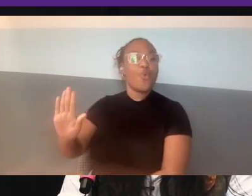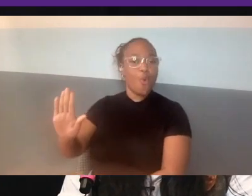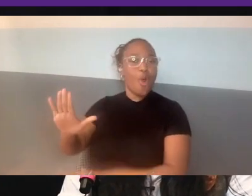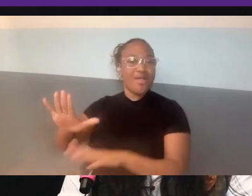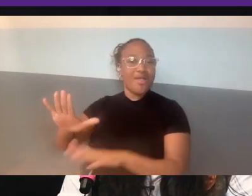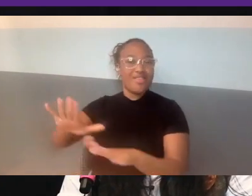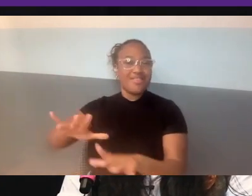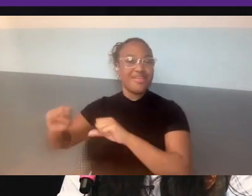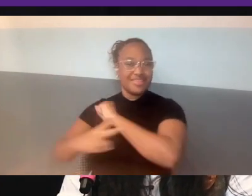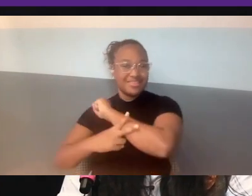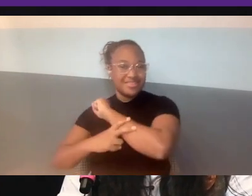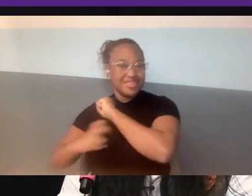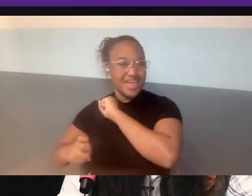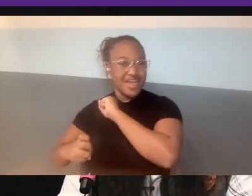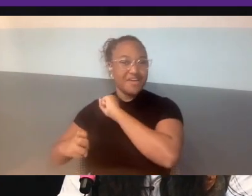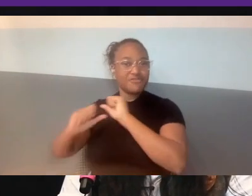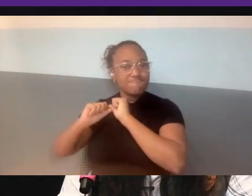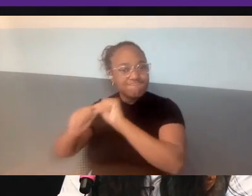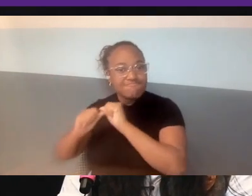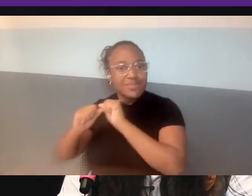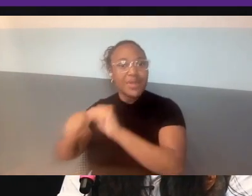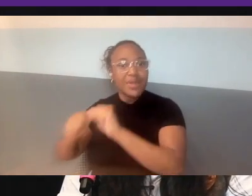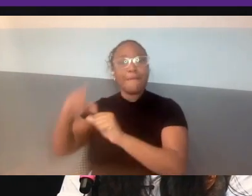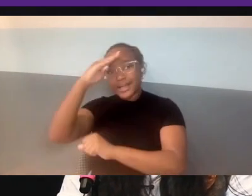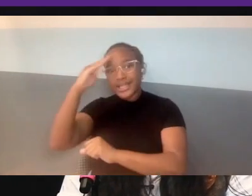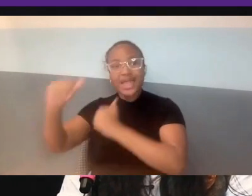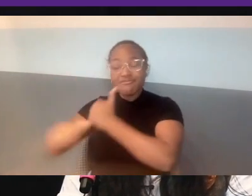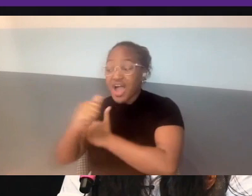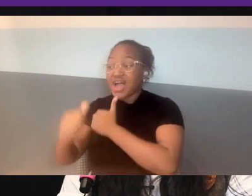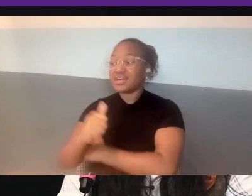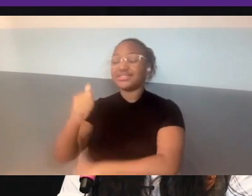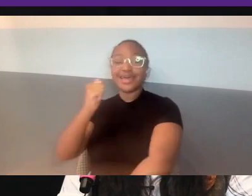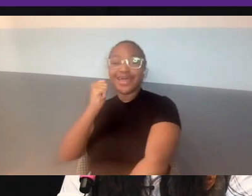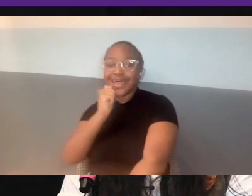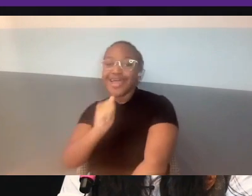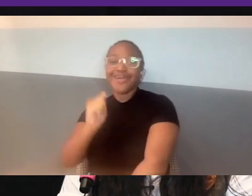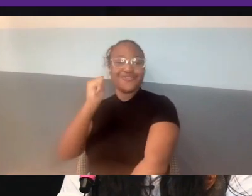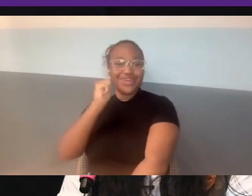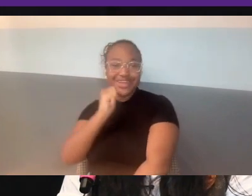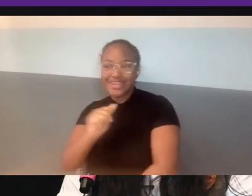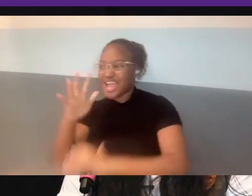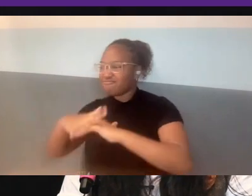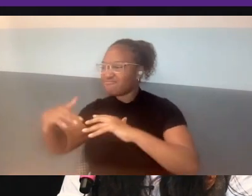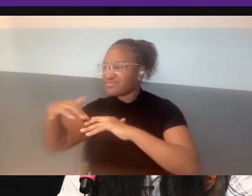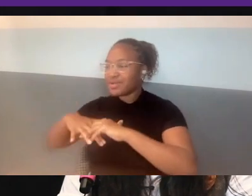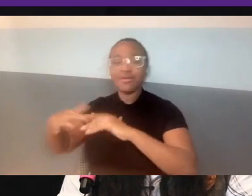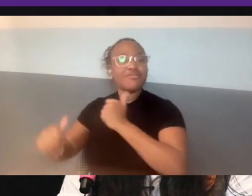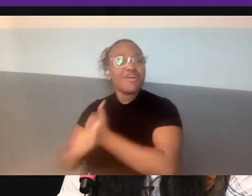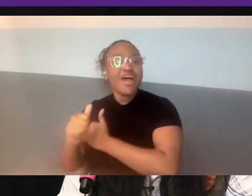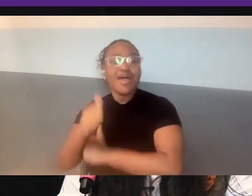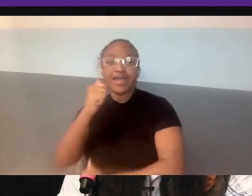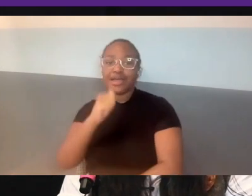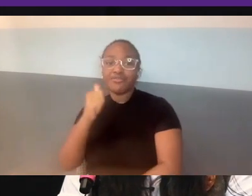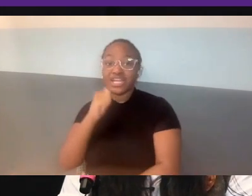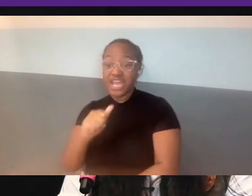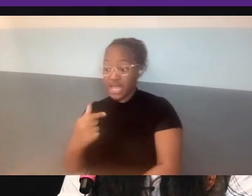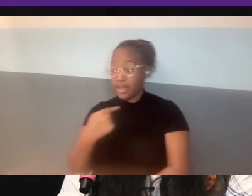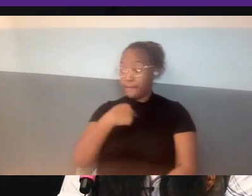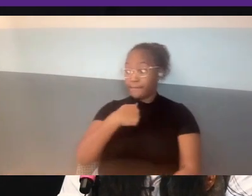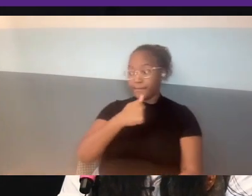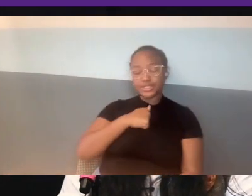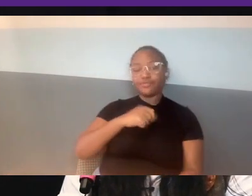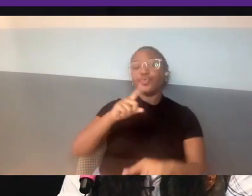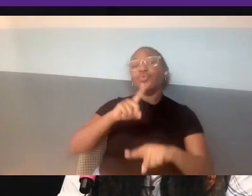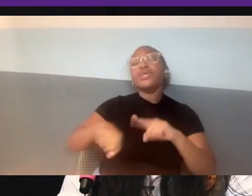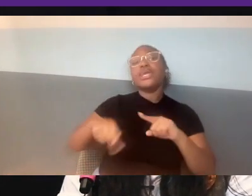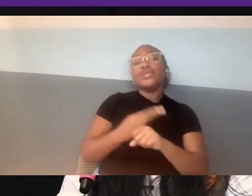anti-Black violence every single day, right? And you're not gonna be able to use me to get around that. So that is that could be